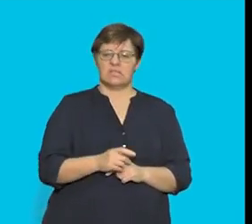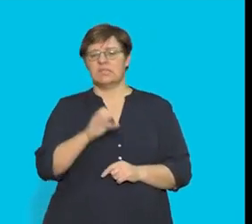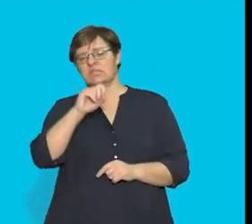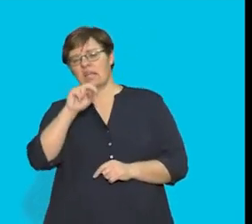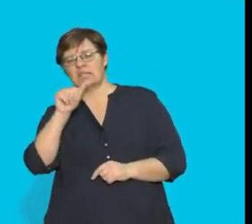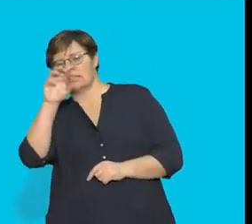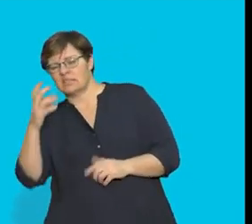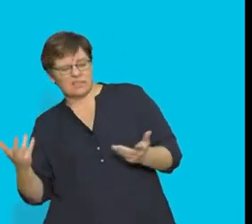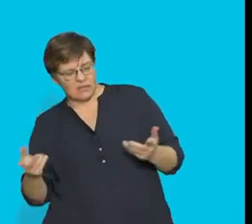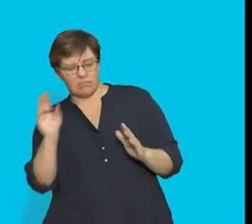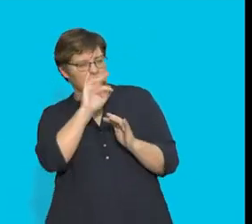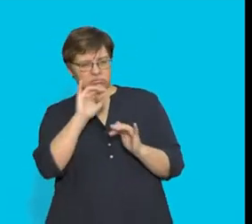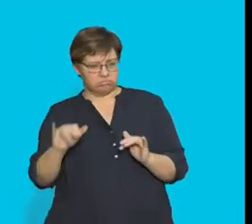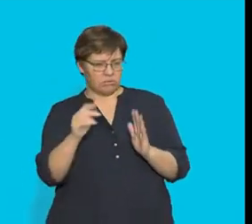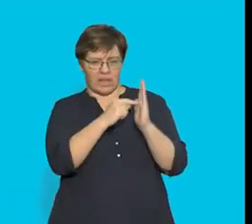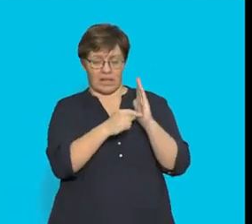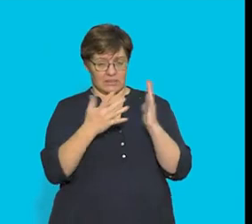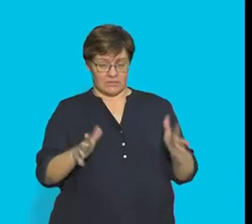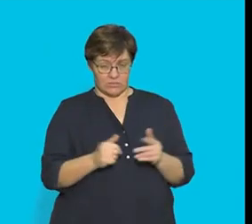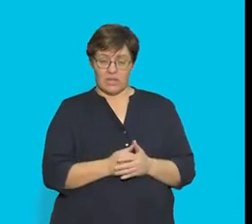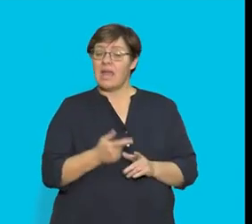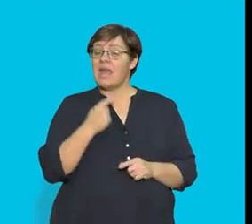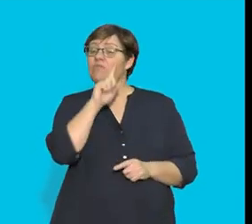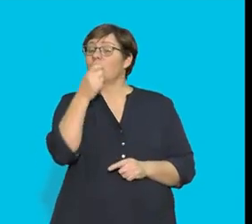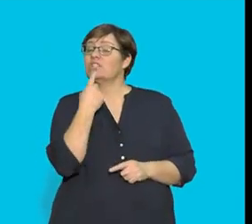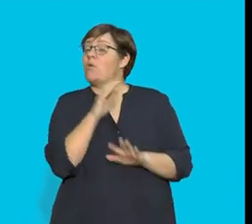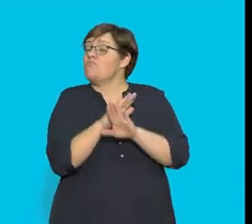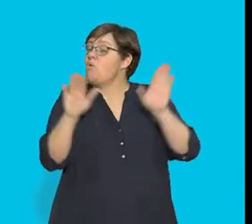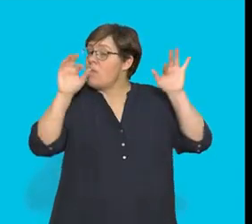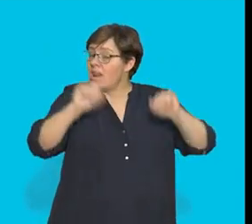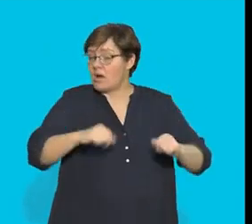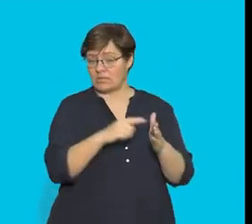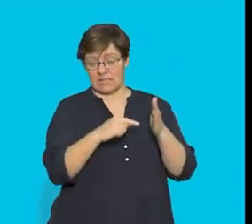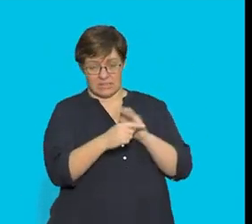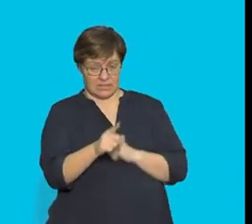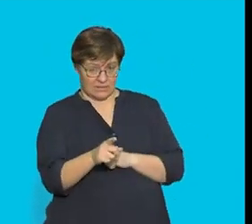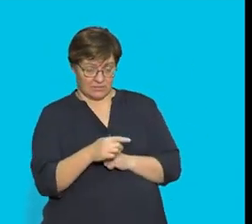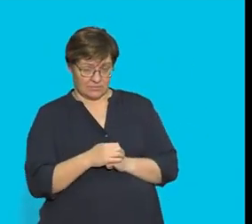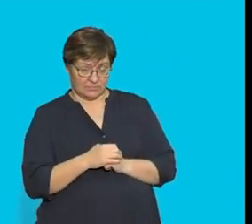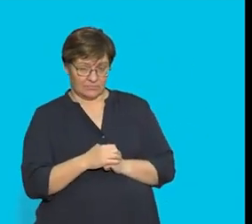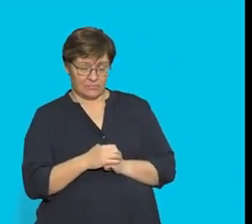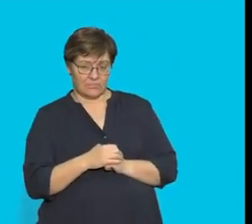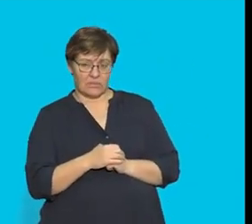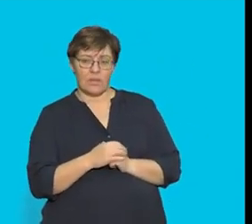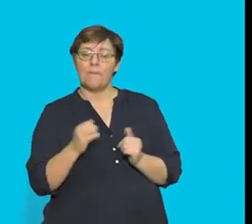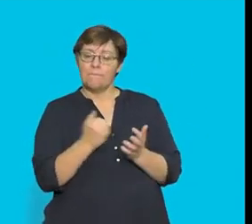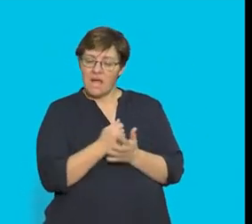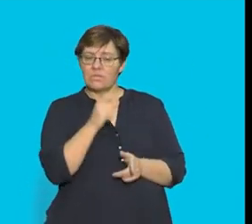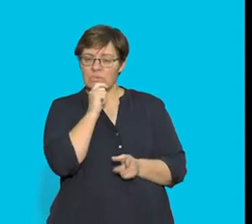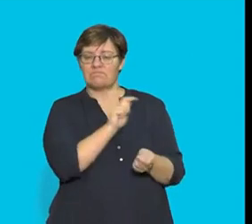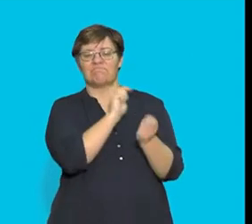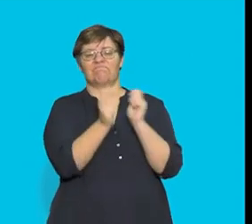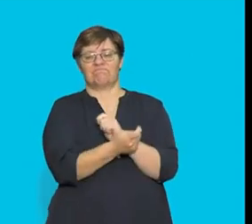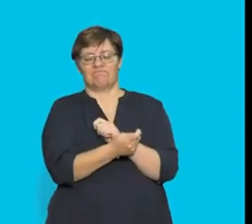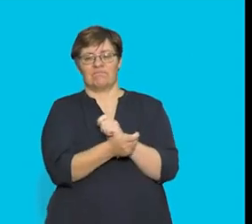60, sine of 120, and cos of 20 on a calculator. If the question didn't ask you that, then you